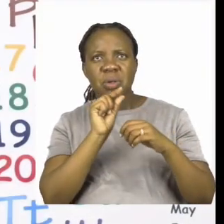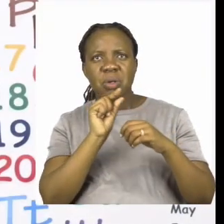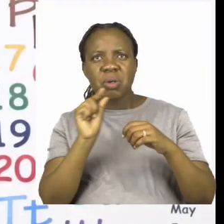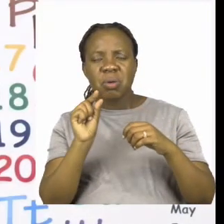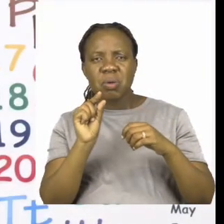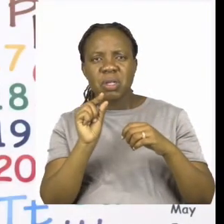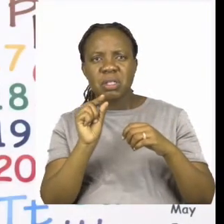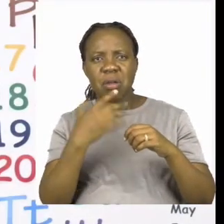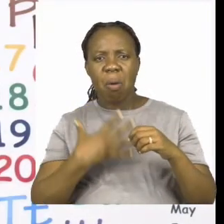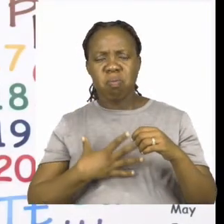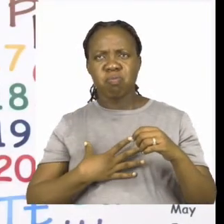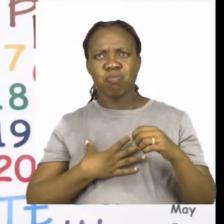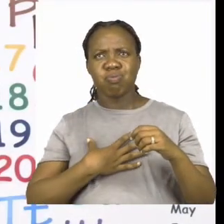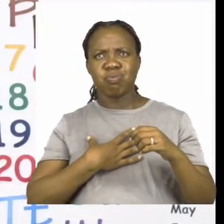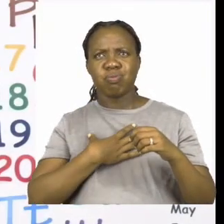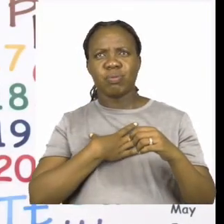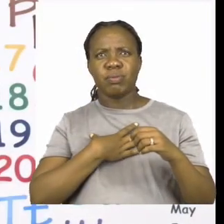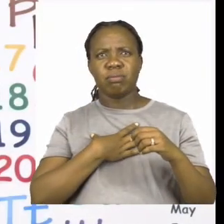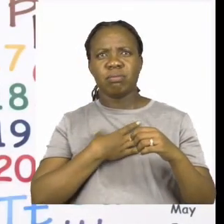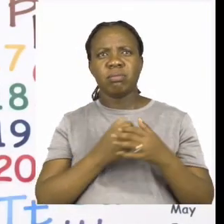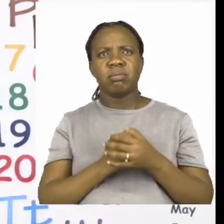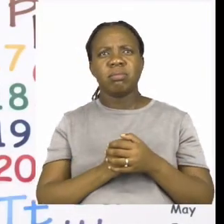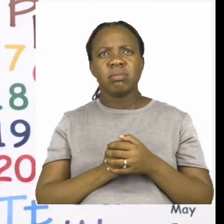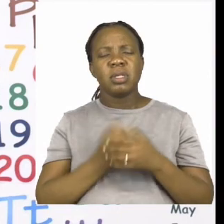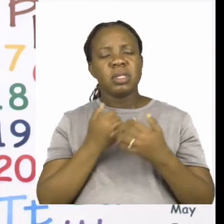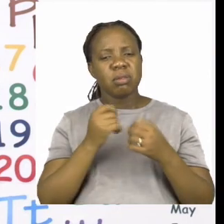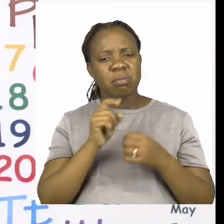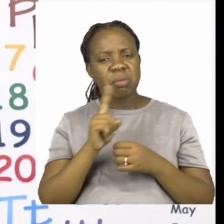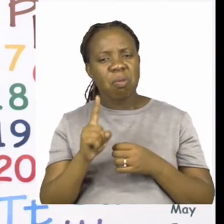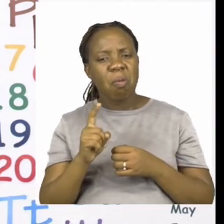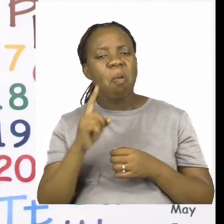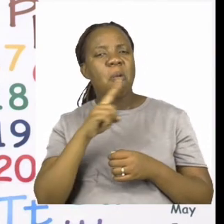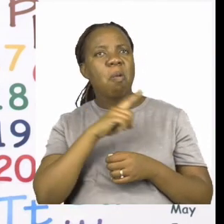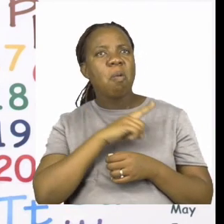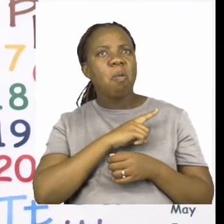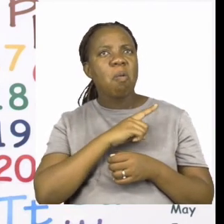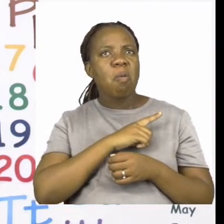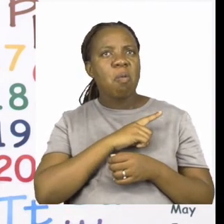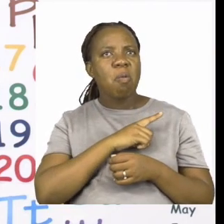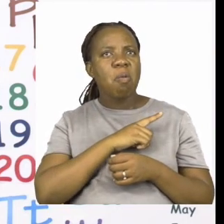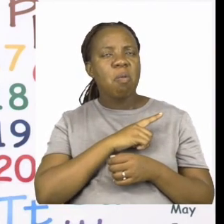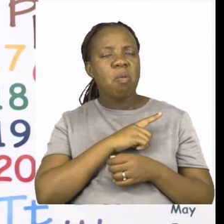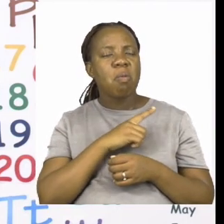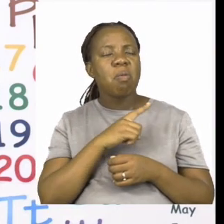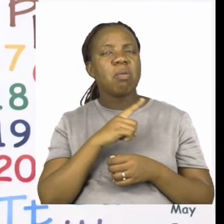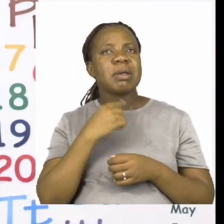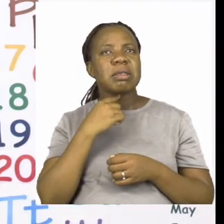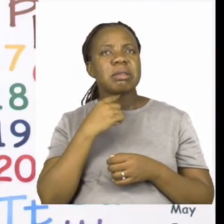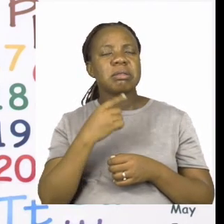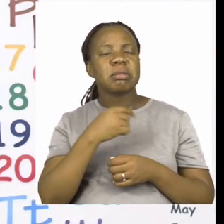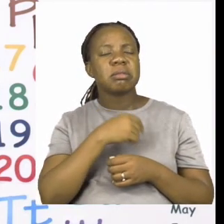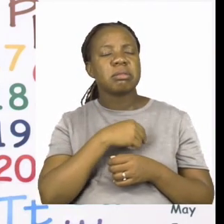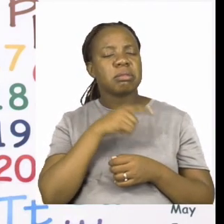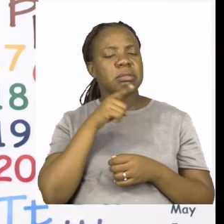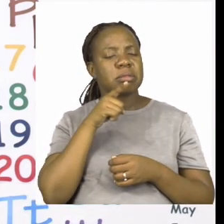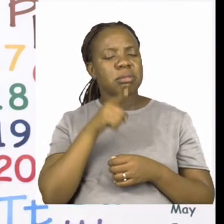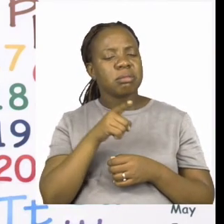Right? So now we need to ask the question. Why is she